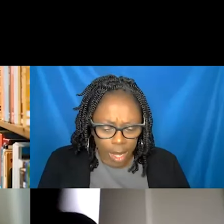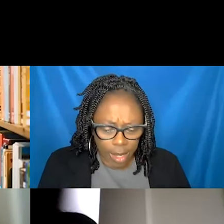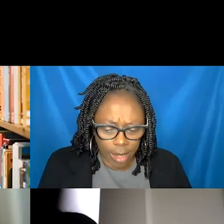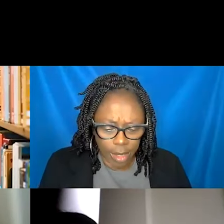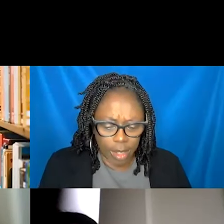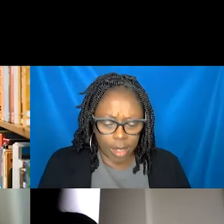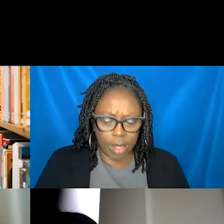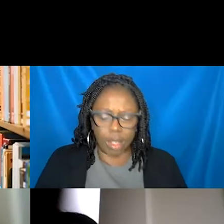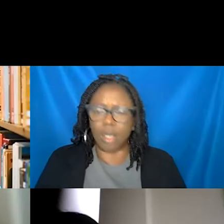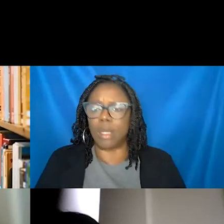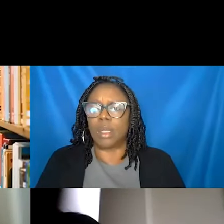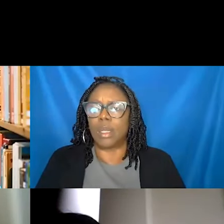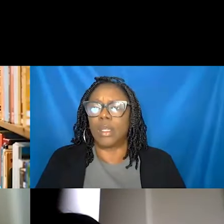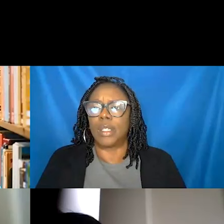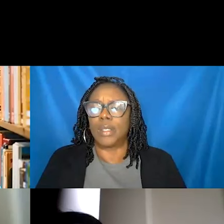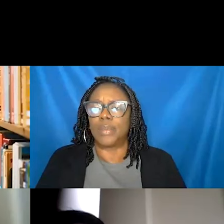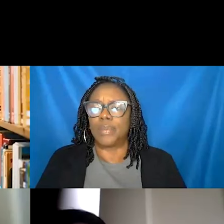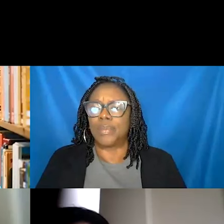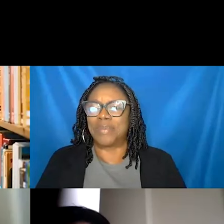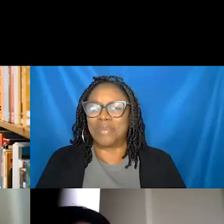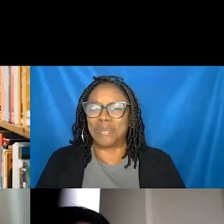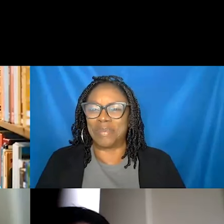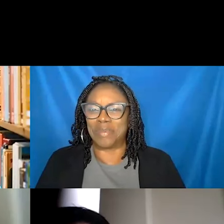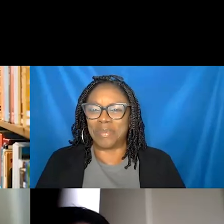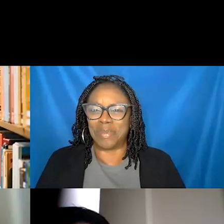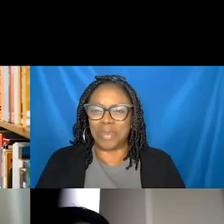Are you trying to talk, Betty? He's muted.